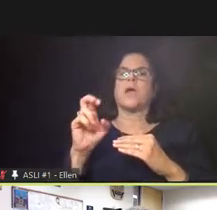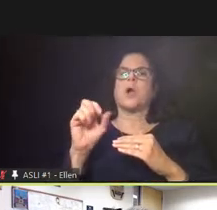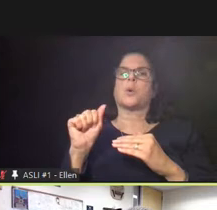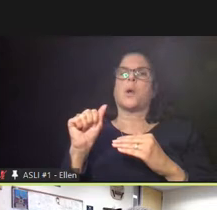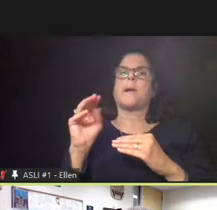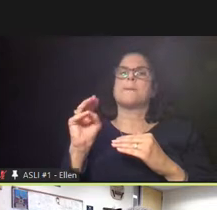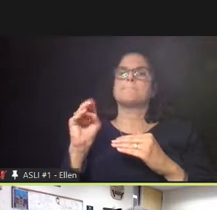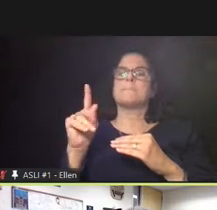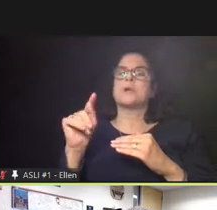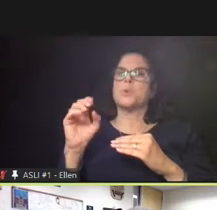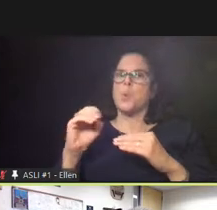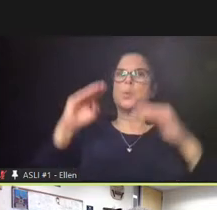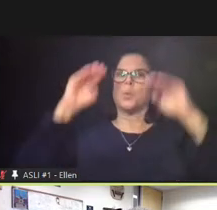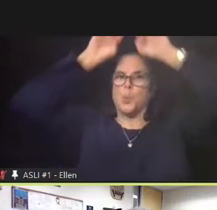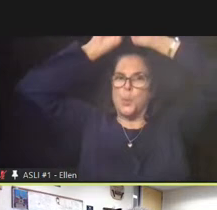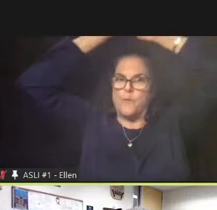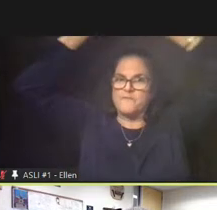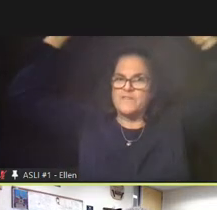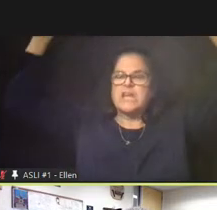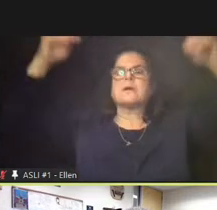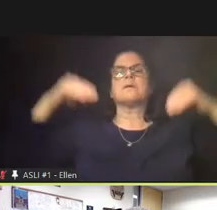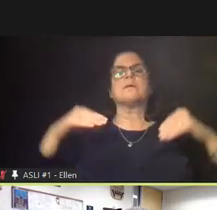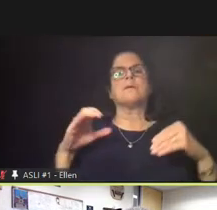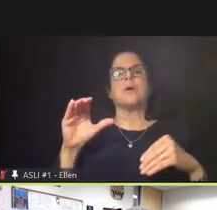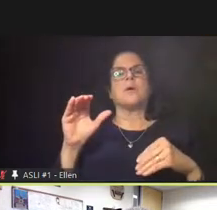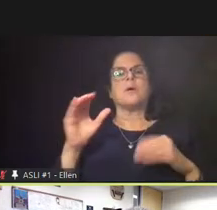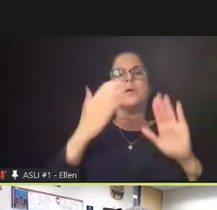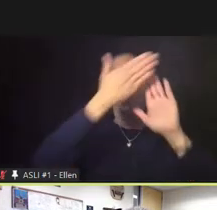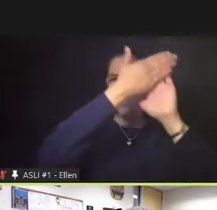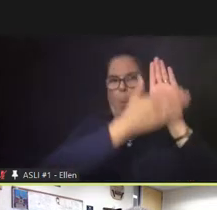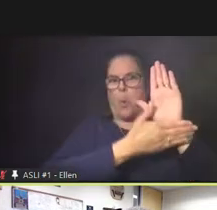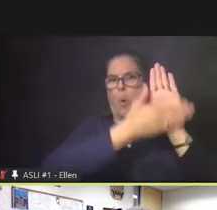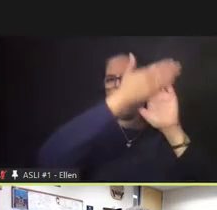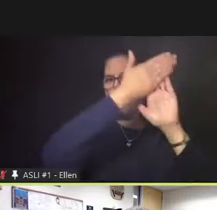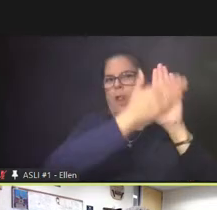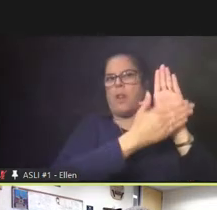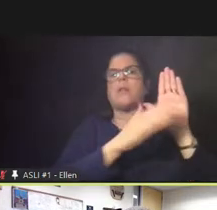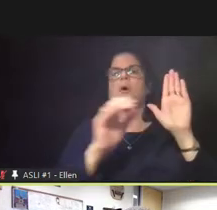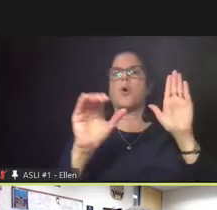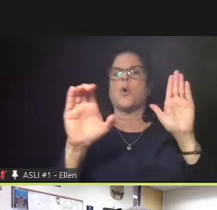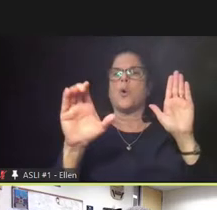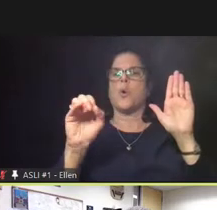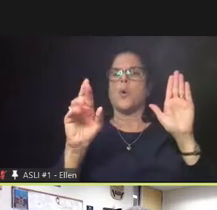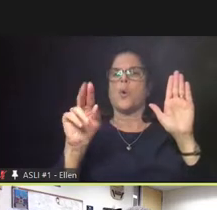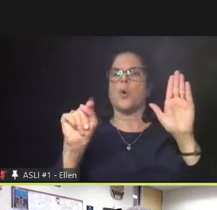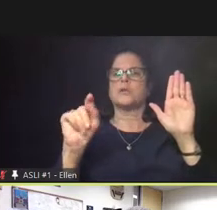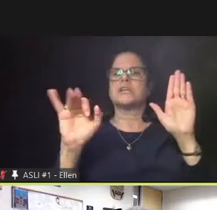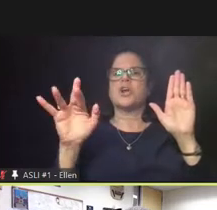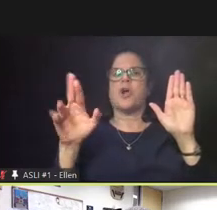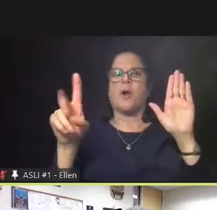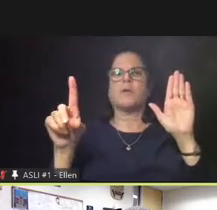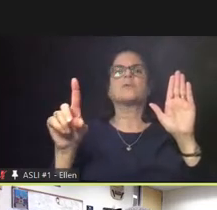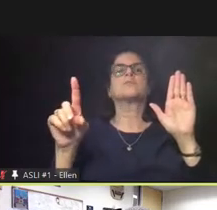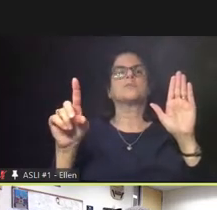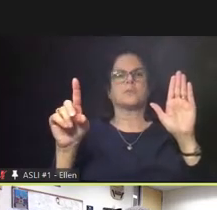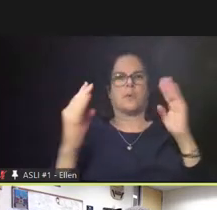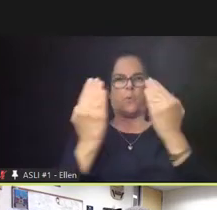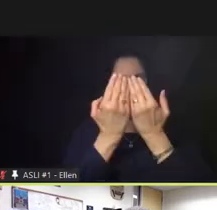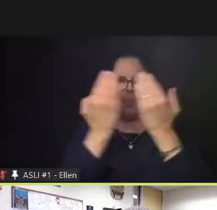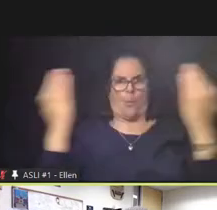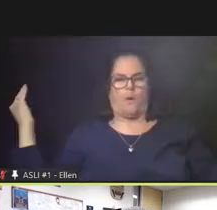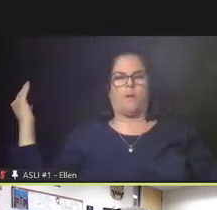some of those photos. So here's the completely rebuilt courtyard wall. I've shown you some work on that over the prior months from the side